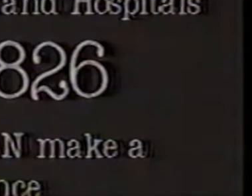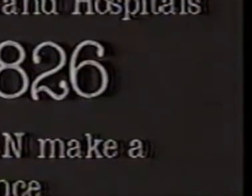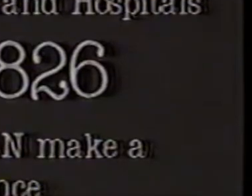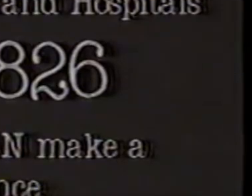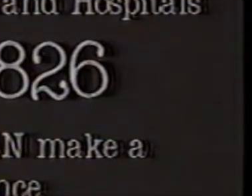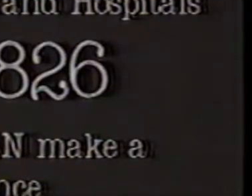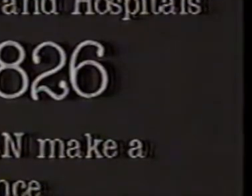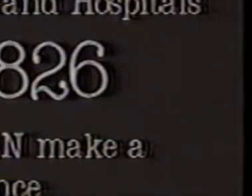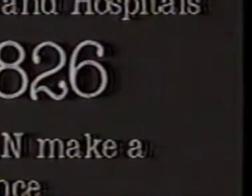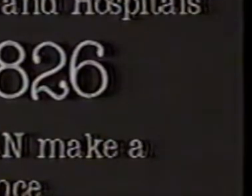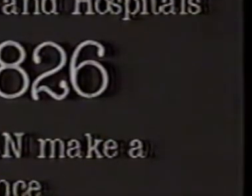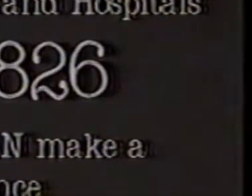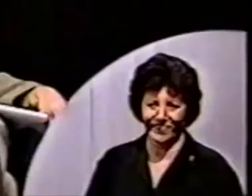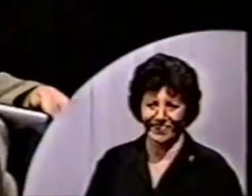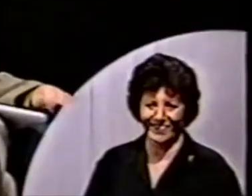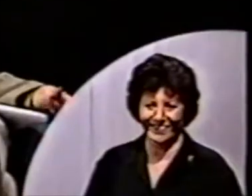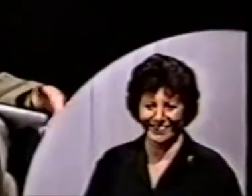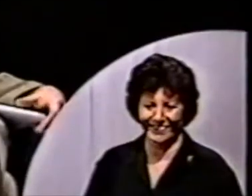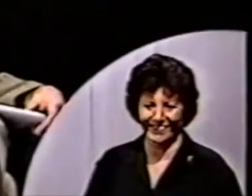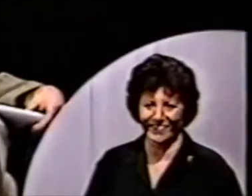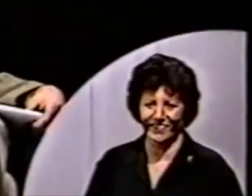291-7826.